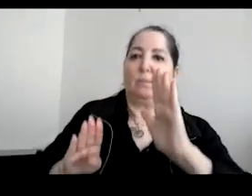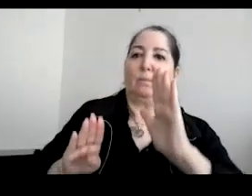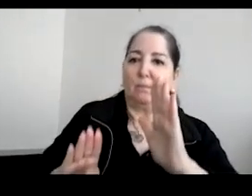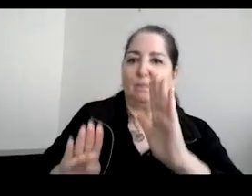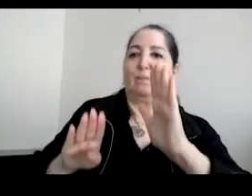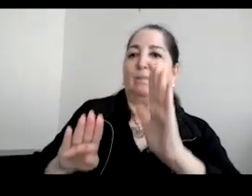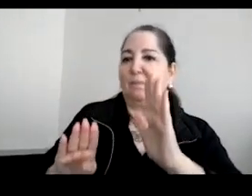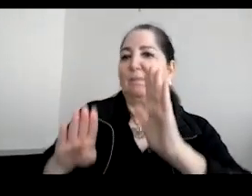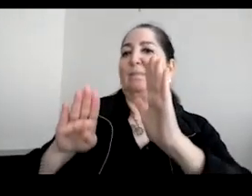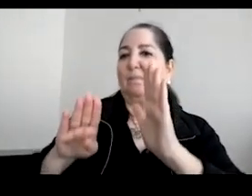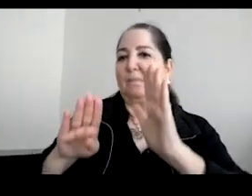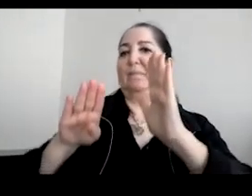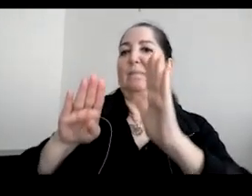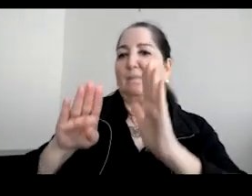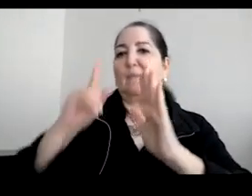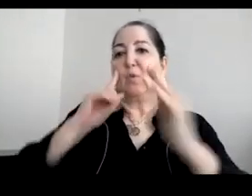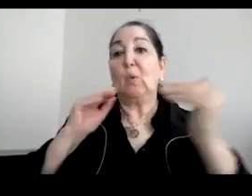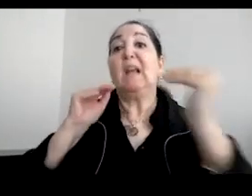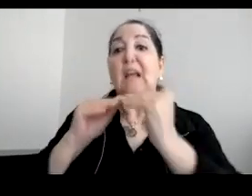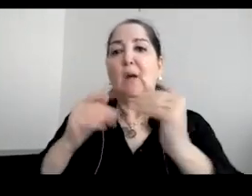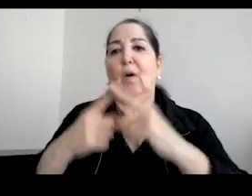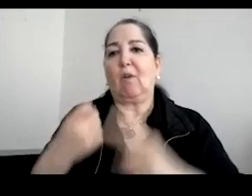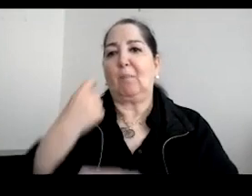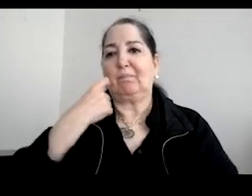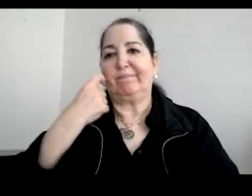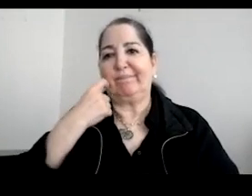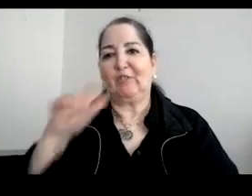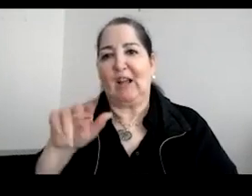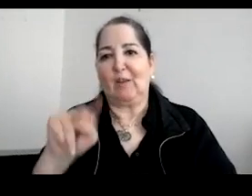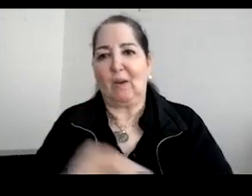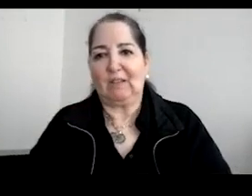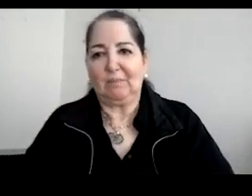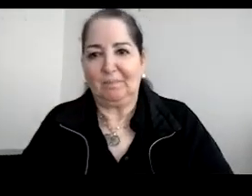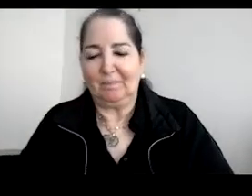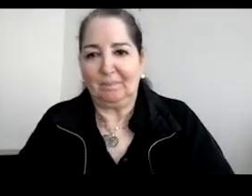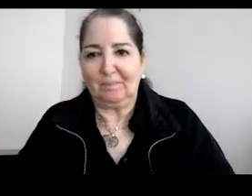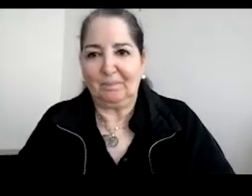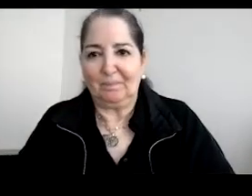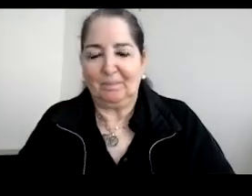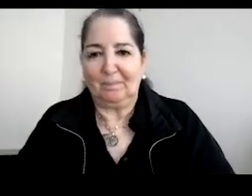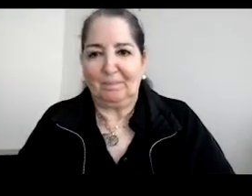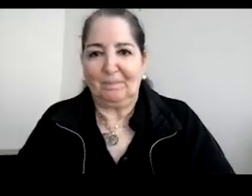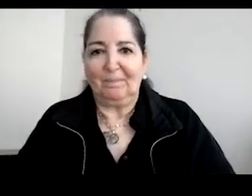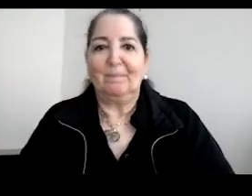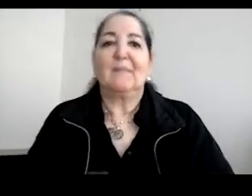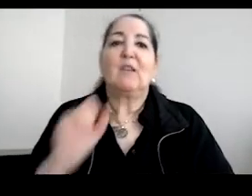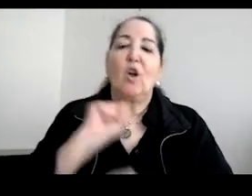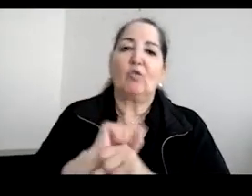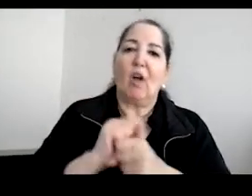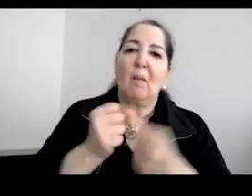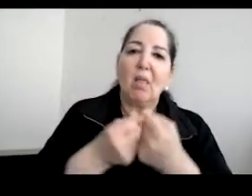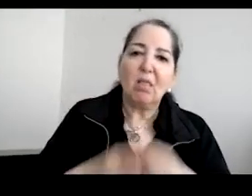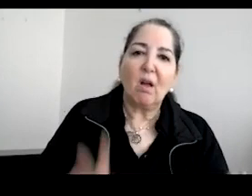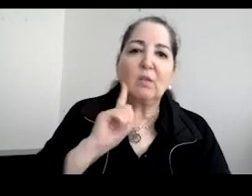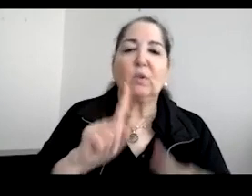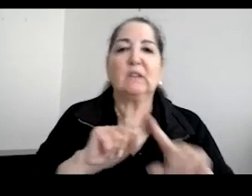And then the other thing to say is, in the same way that job losses were kind of different across different sorts of industry, the gains have been